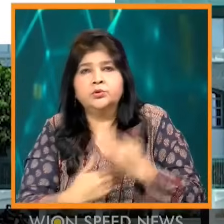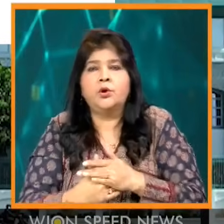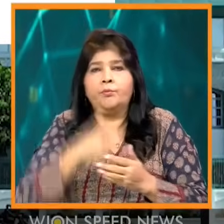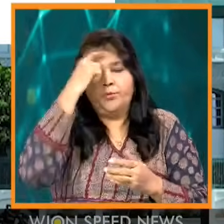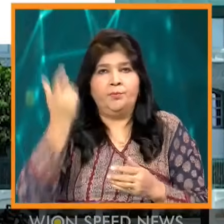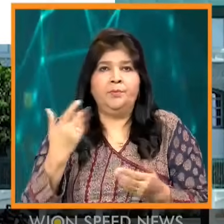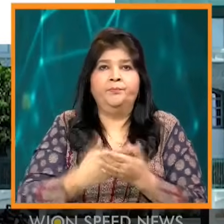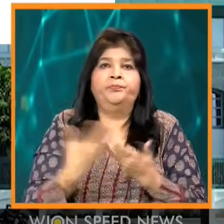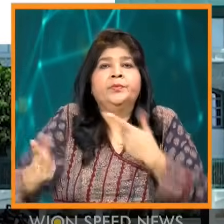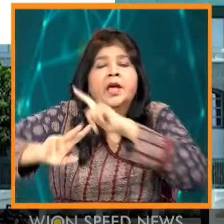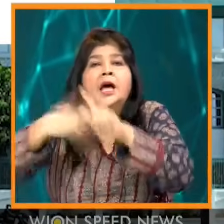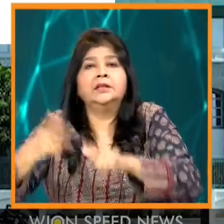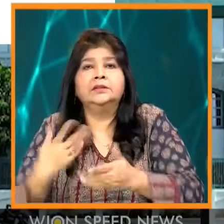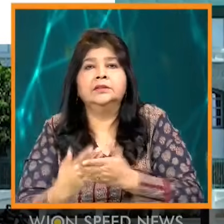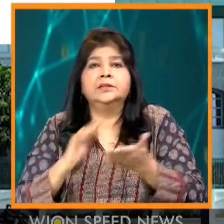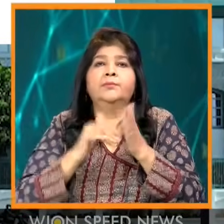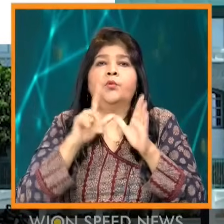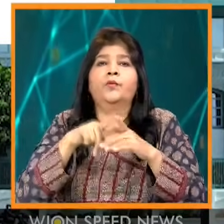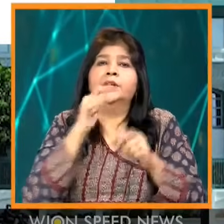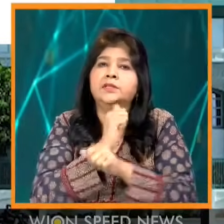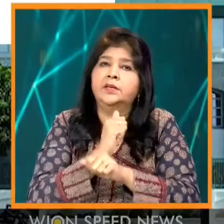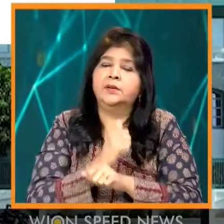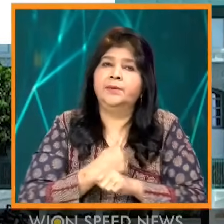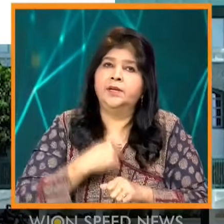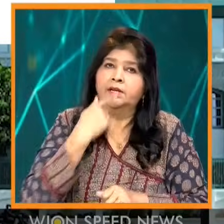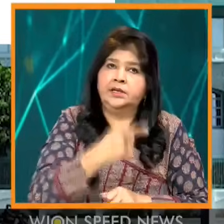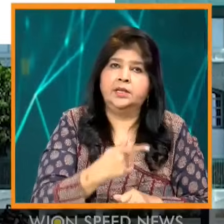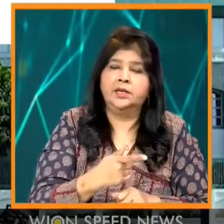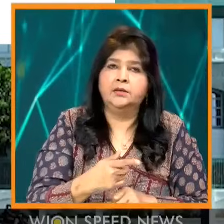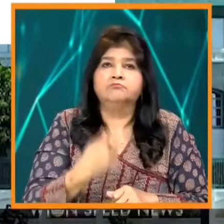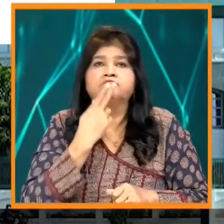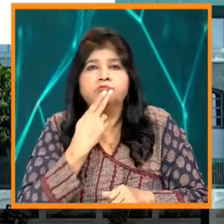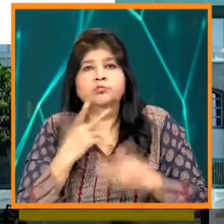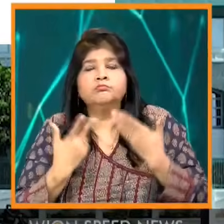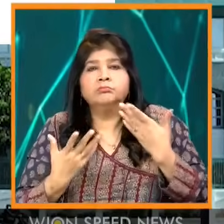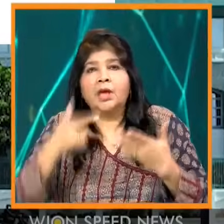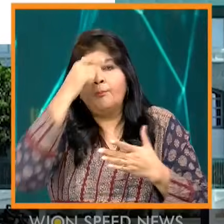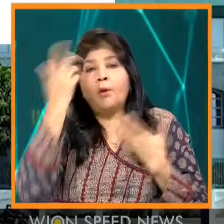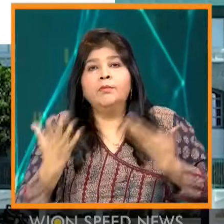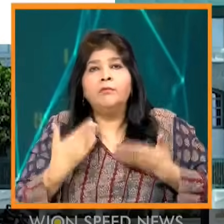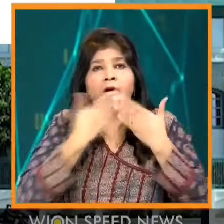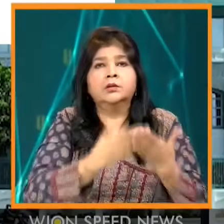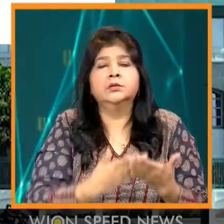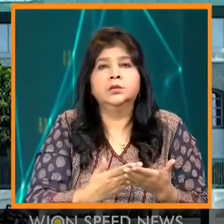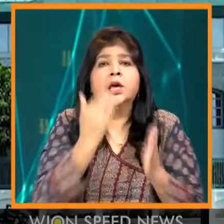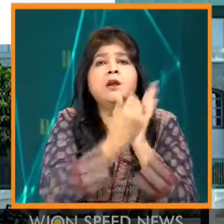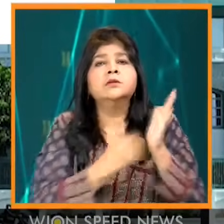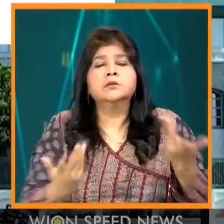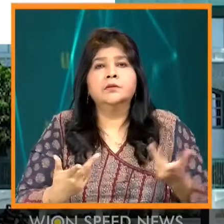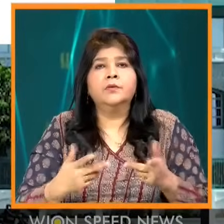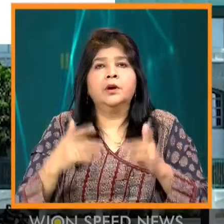the snag. Now, other than this, the Maldivian government has remained tight-lipped about the glitch, and the reason for the